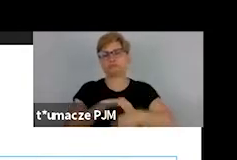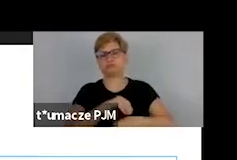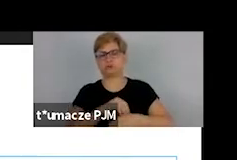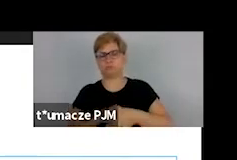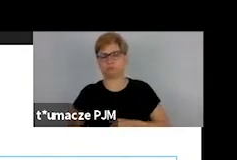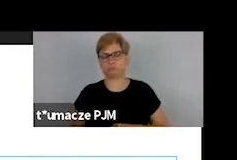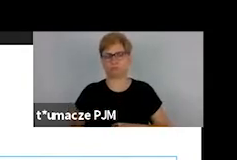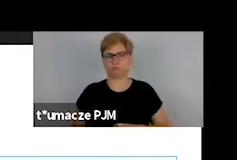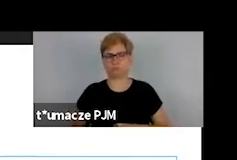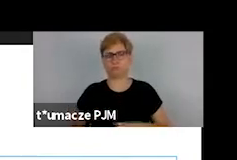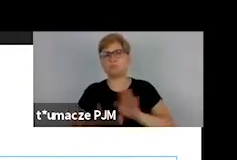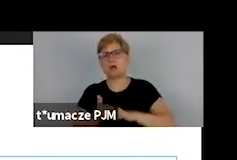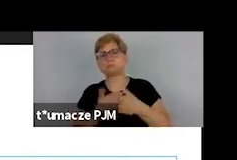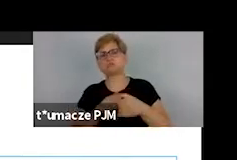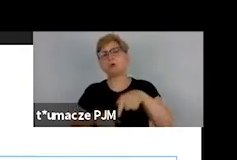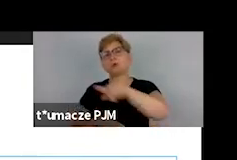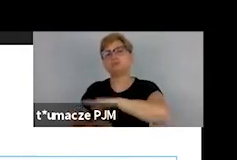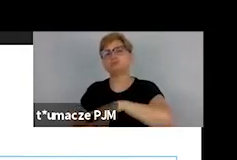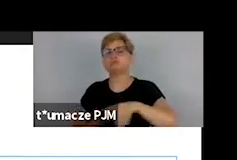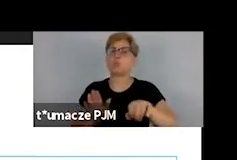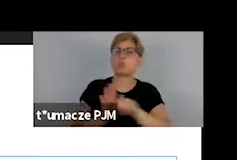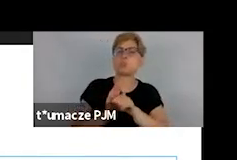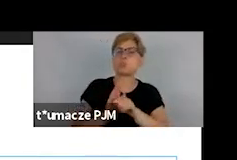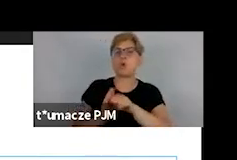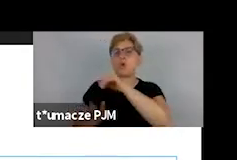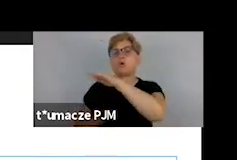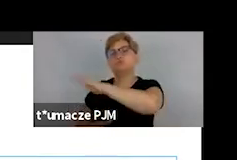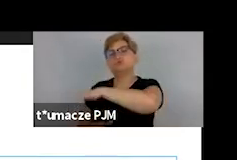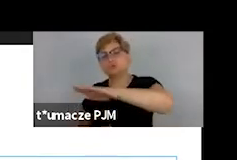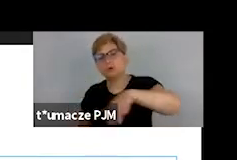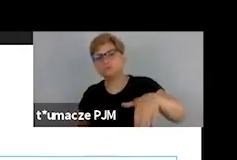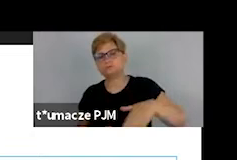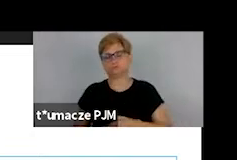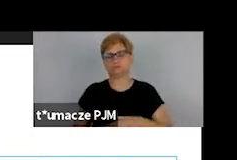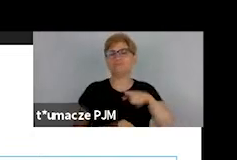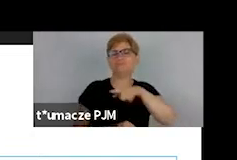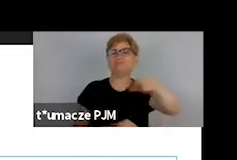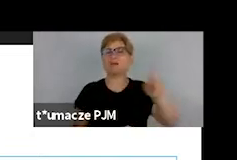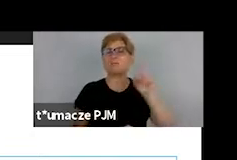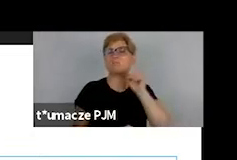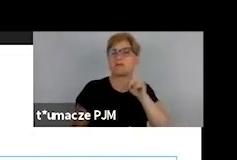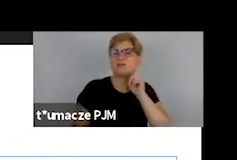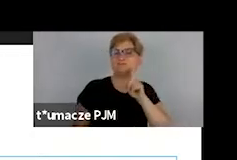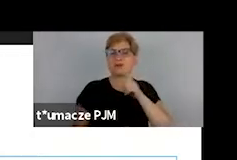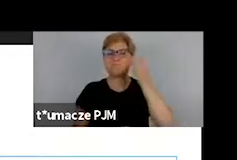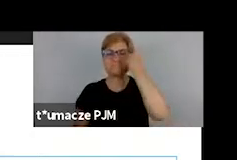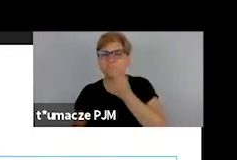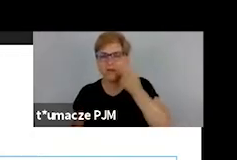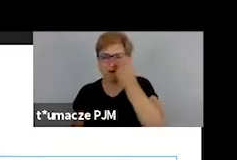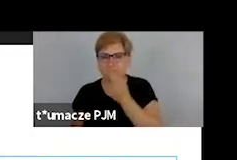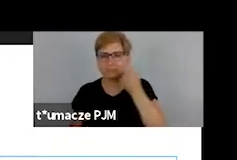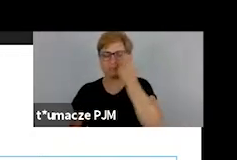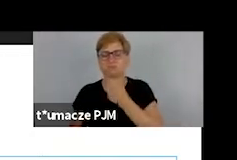being absolutely intoxicated. So alcohol, also predictive of violence.